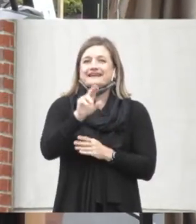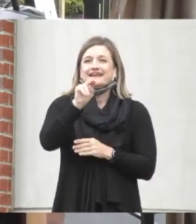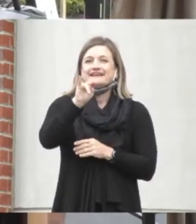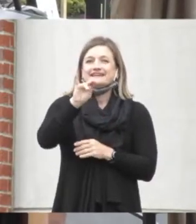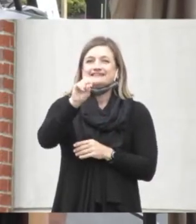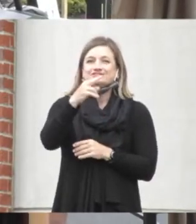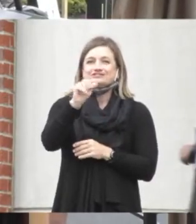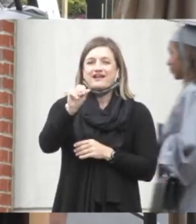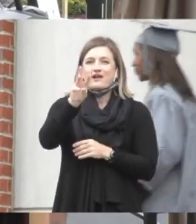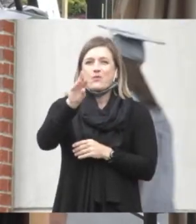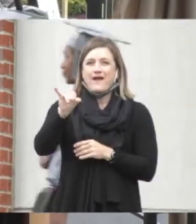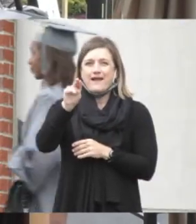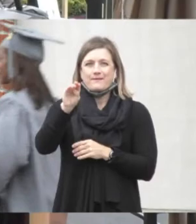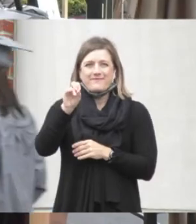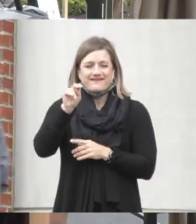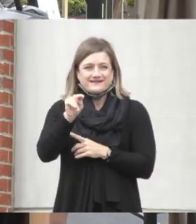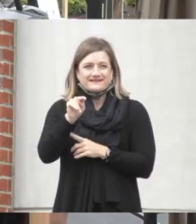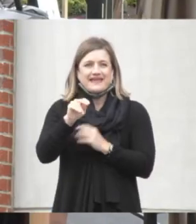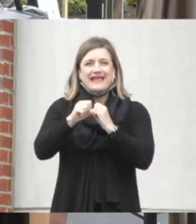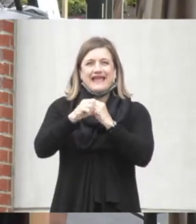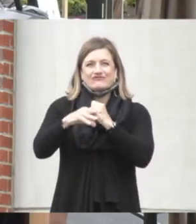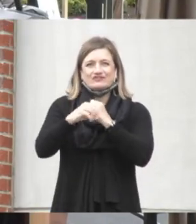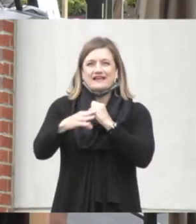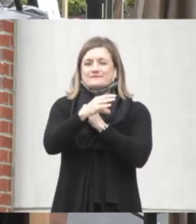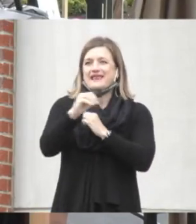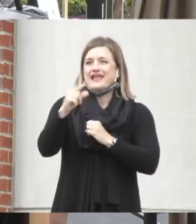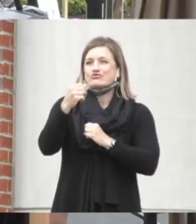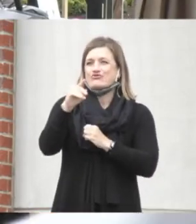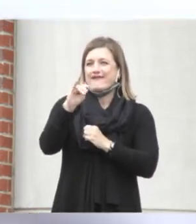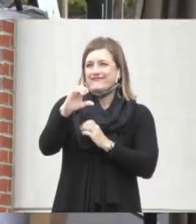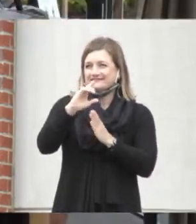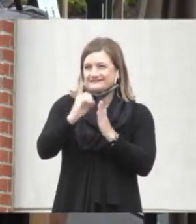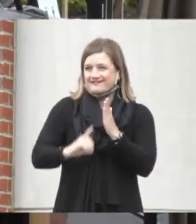Leisha Wyman, Advertising and Graphic Design.